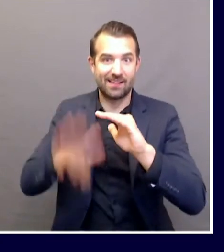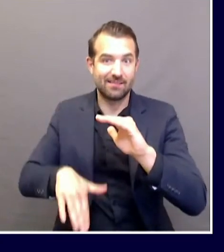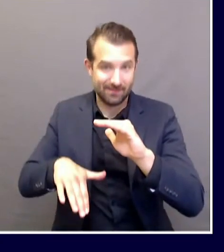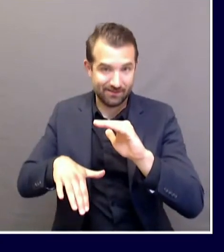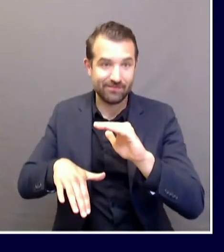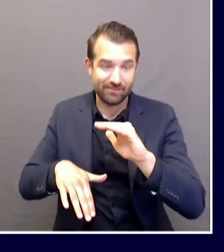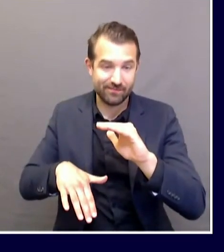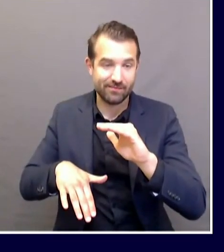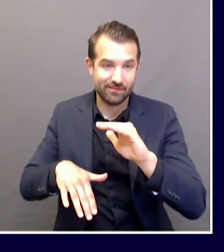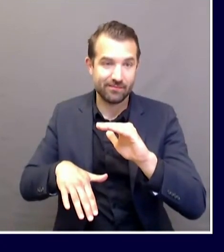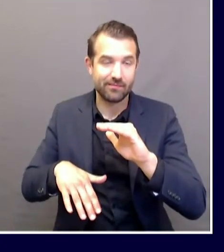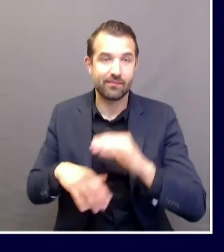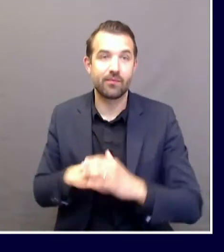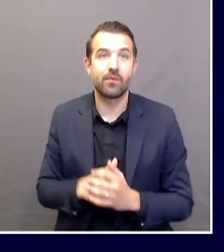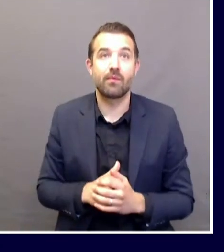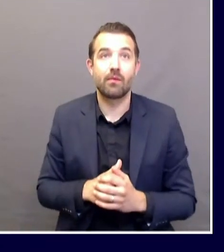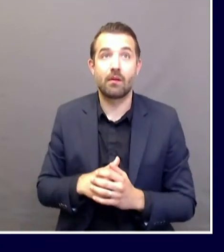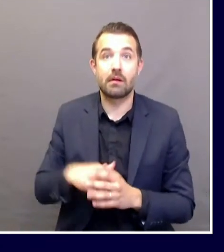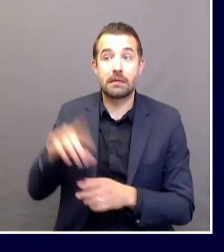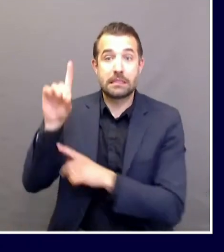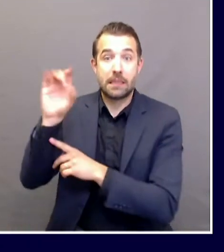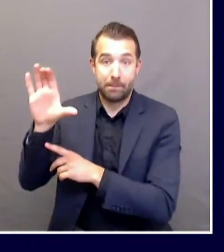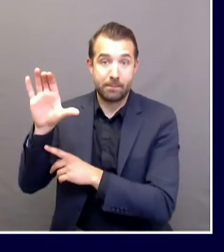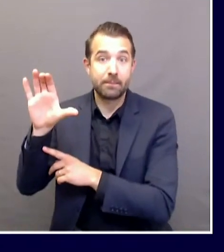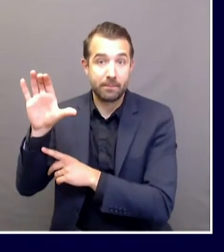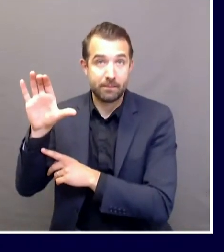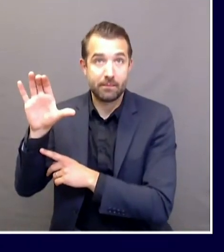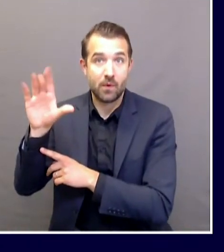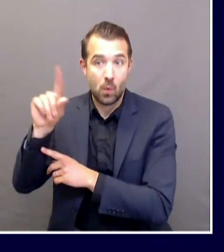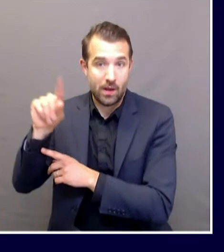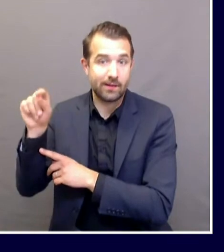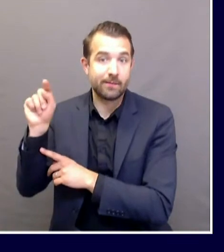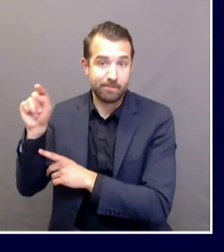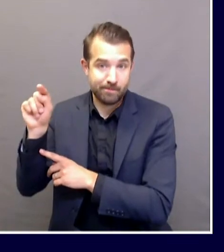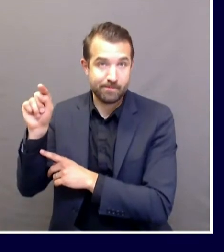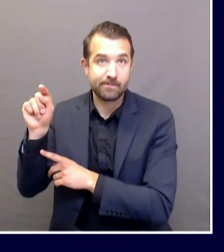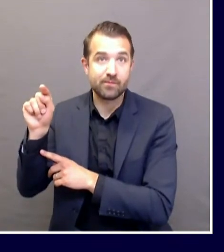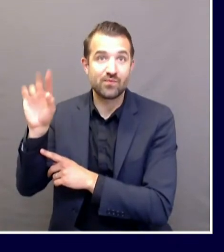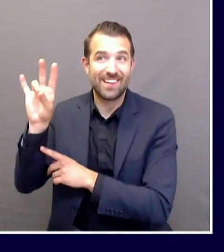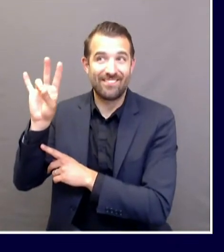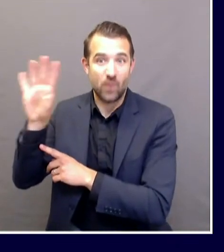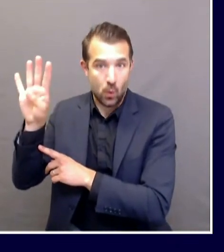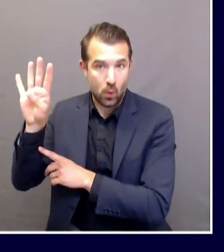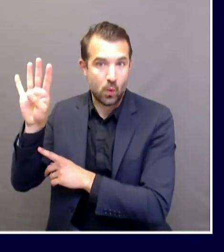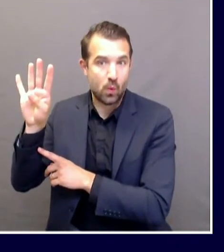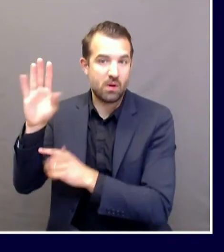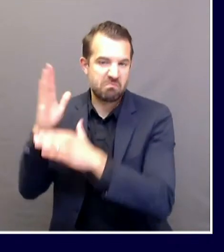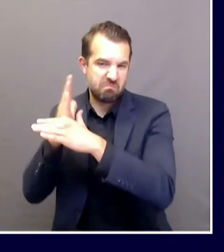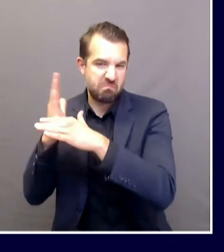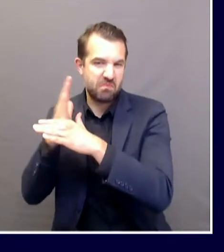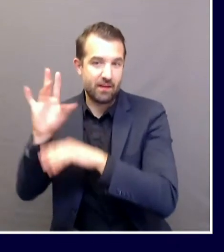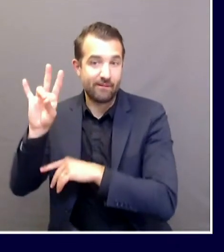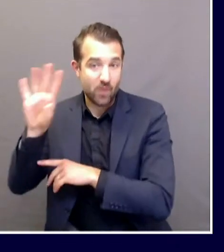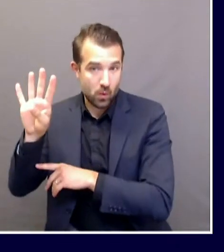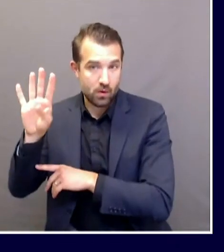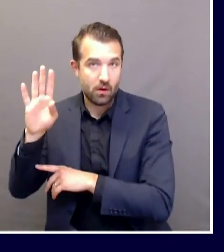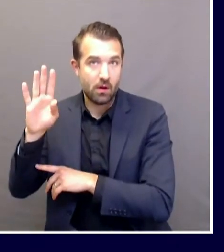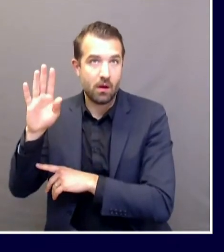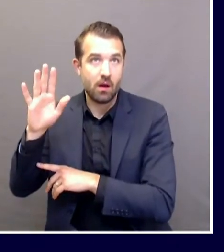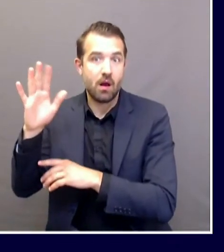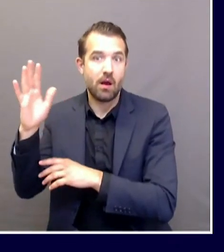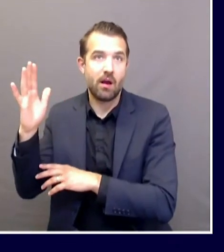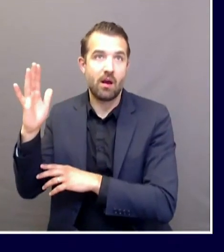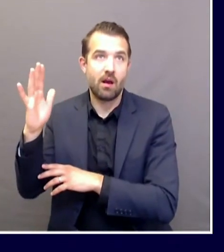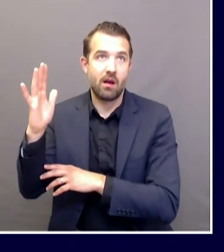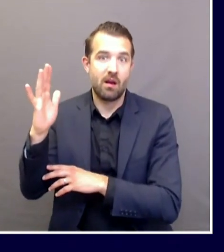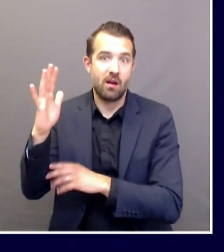December, that age range was much higher. So that's a relatively pronounced fall in the average age of folks who are in the